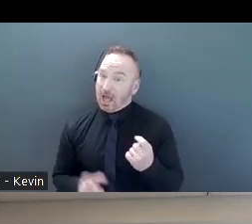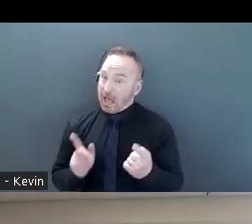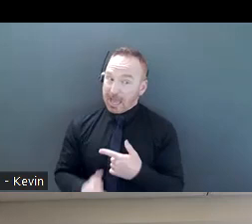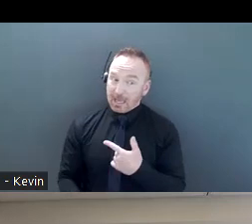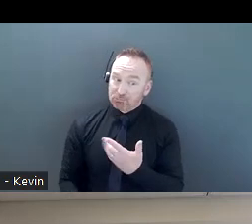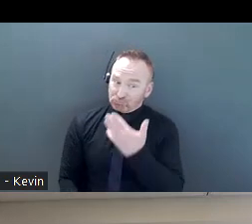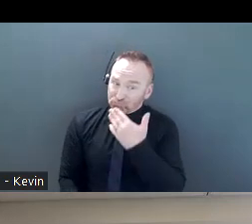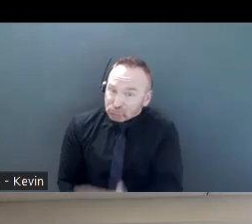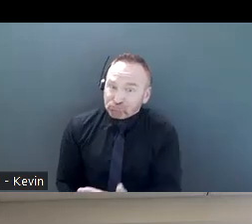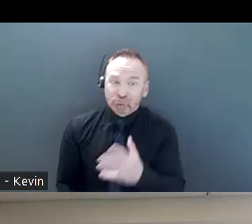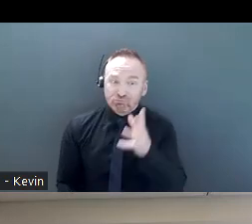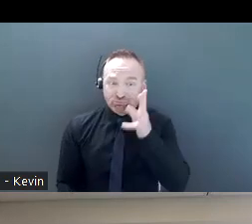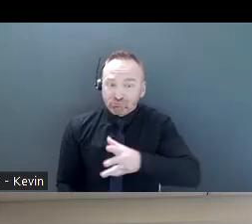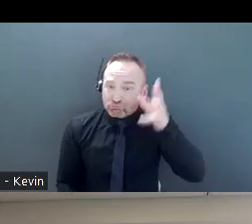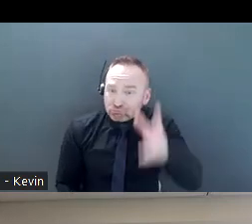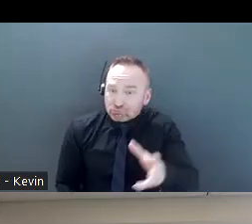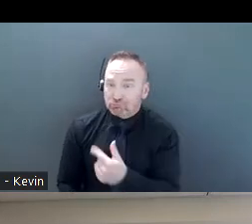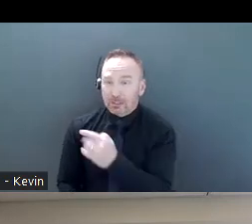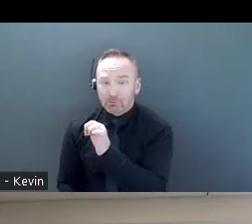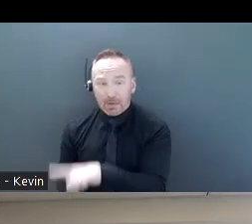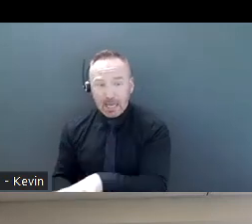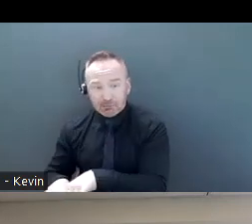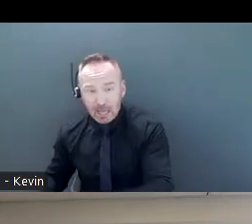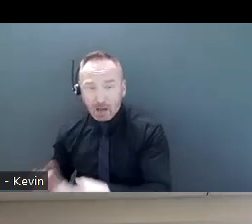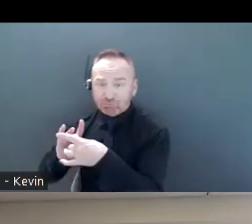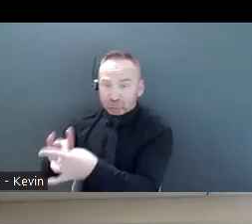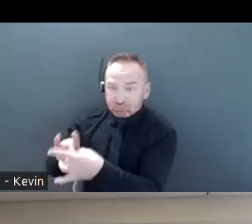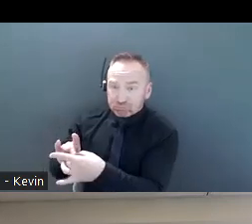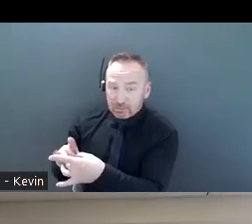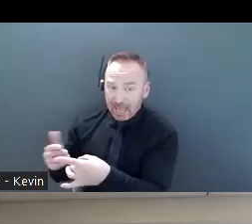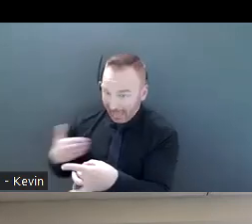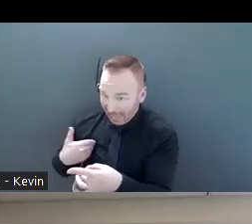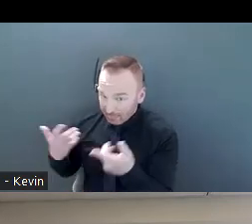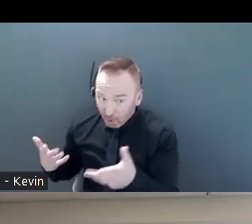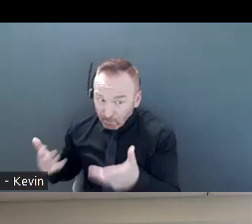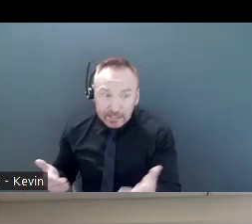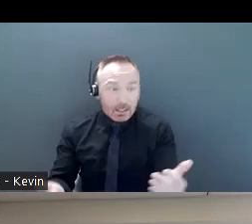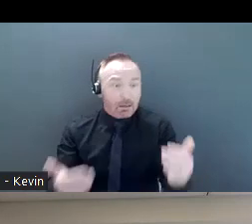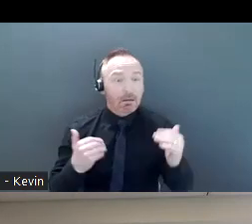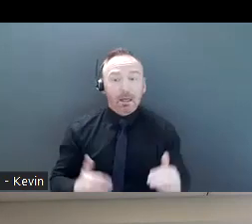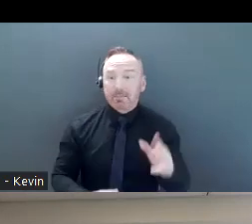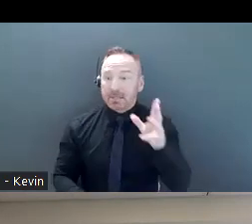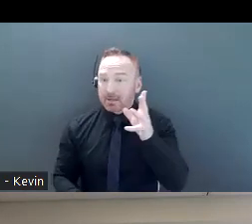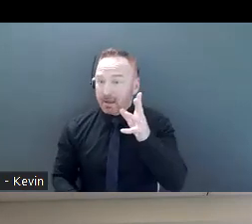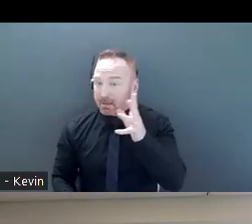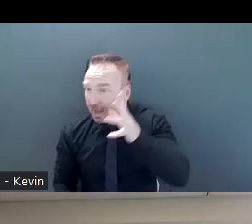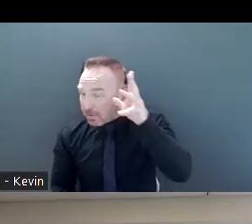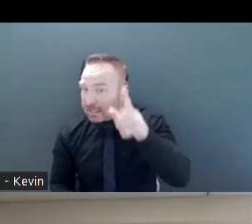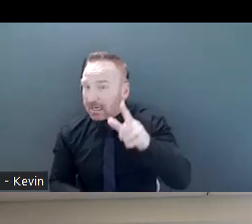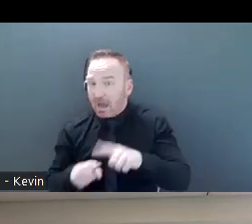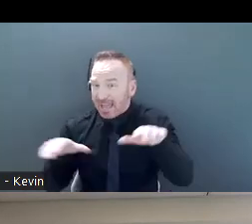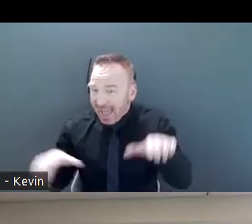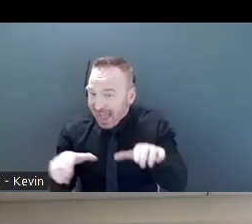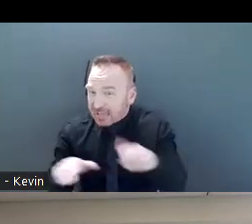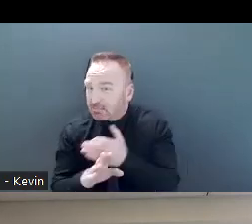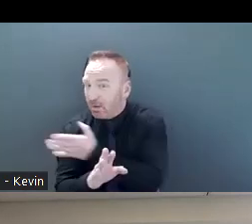decision imperiled that positive relationship? Has the parent acted arbitrarily? Now, I know when people are